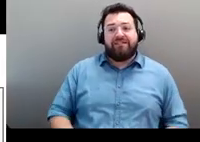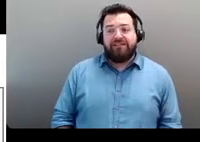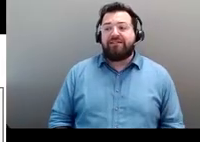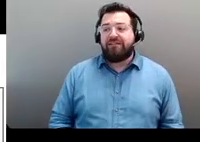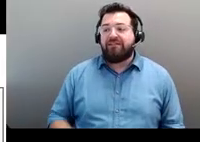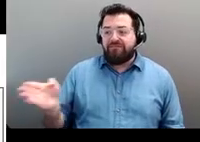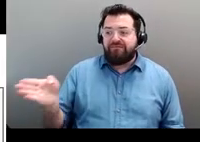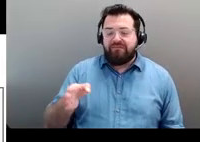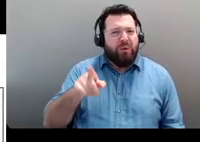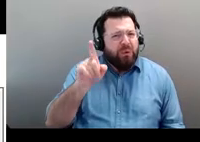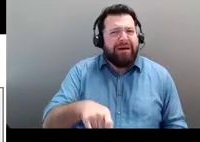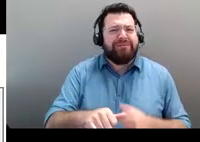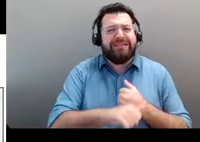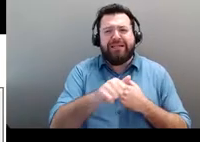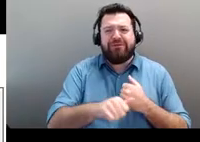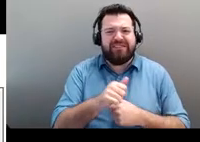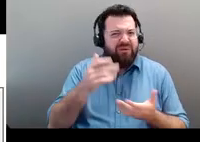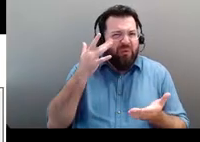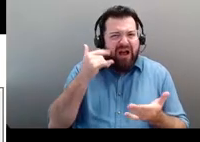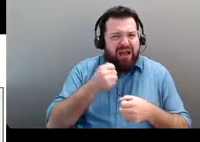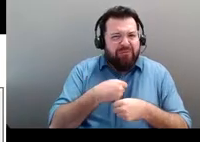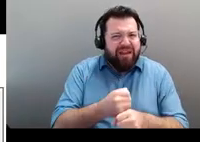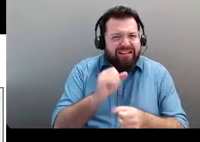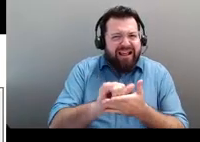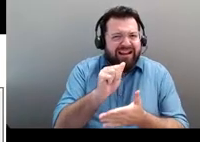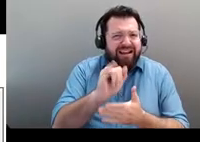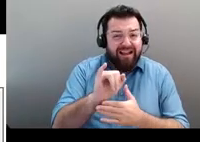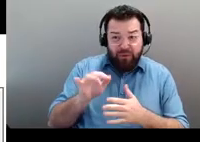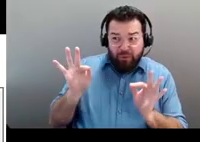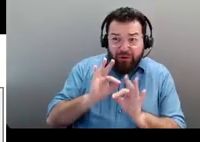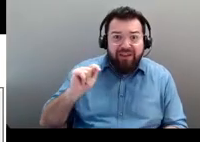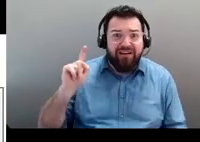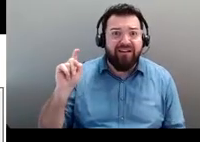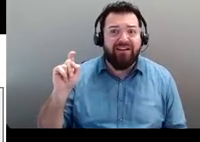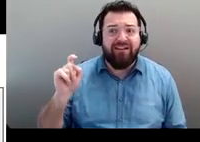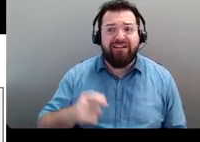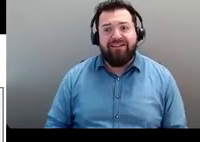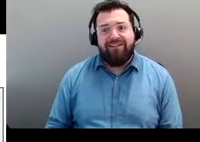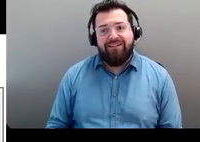This has to be dangerous, and why was it even created? Is it worth short-term gains?